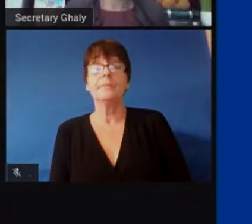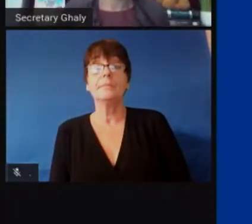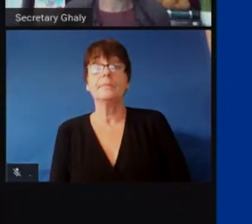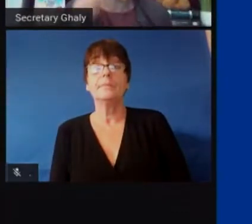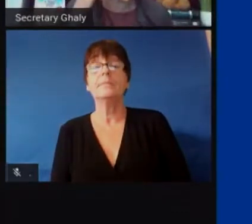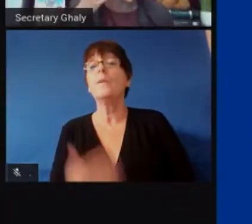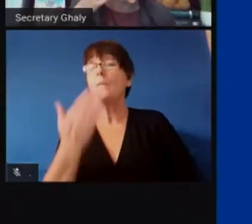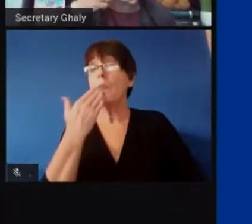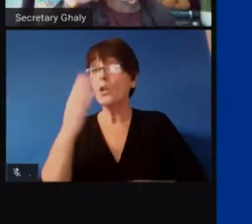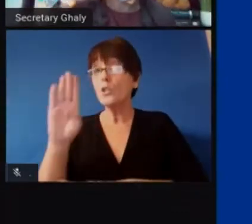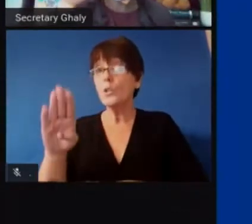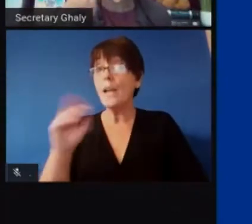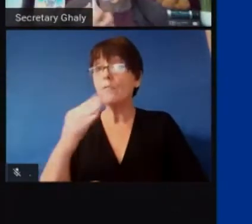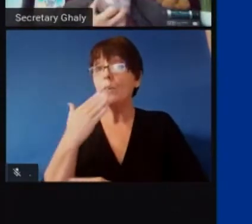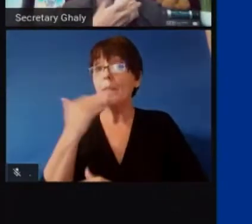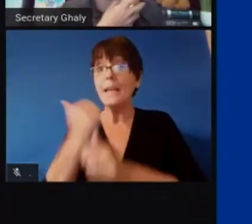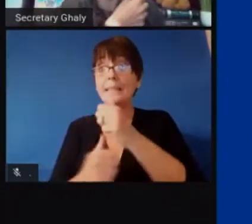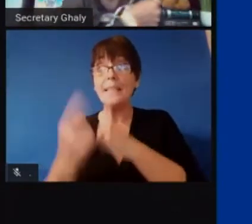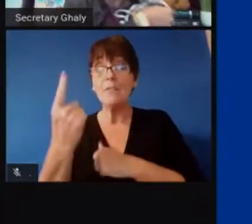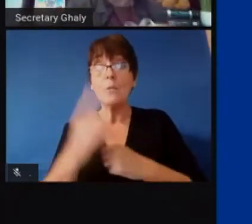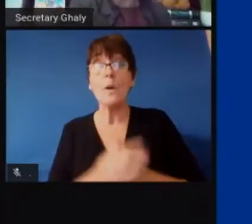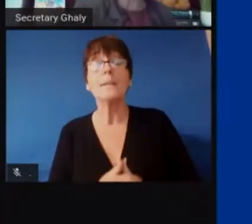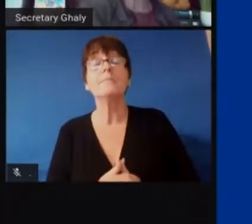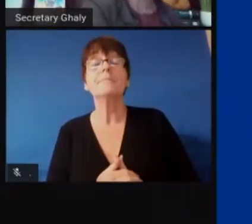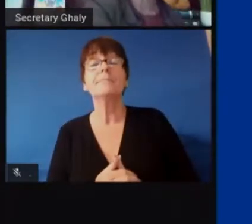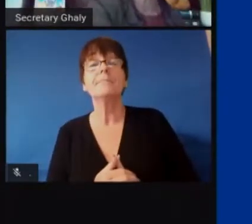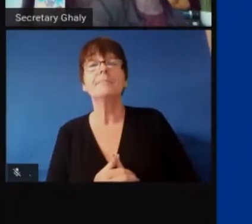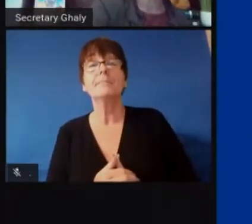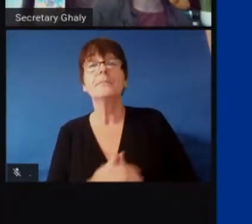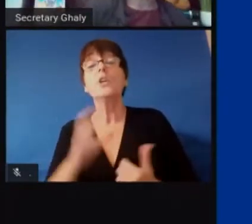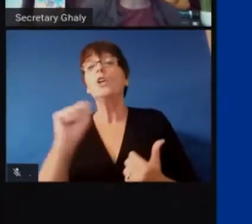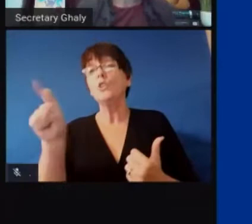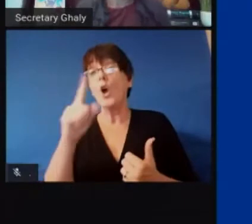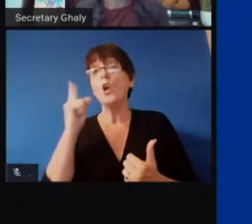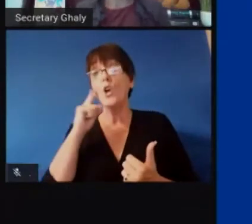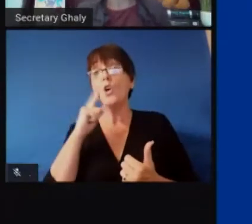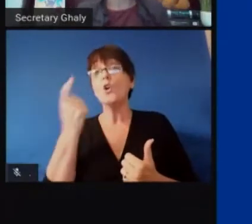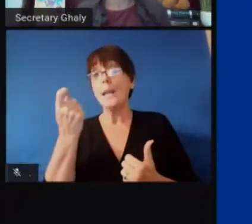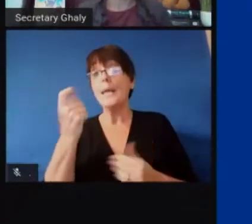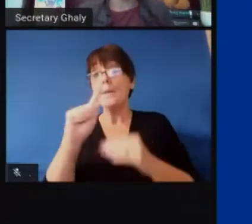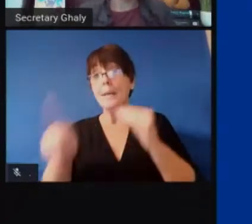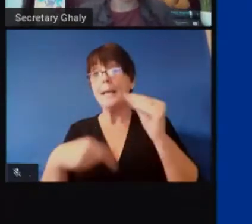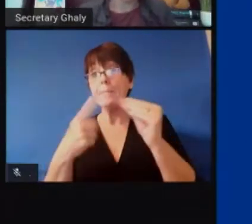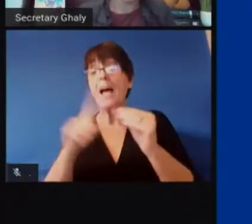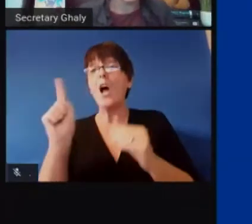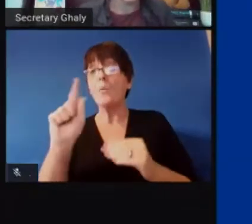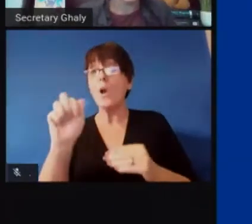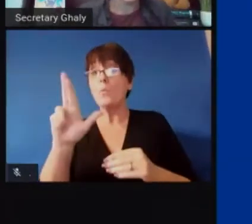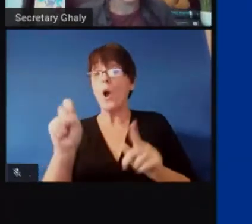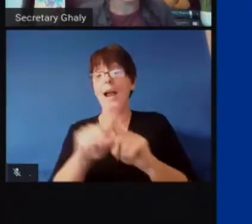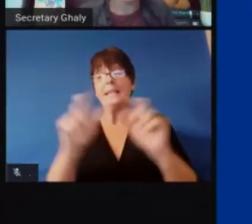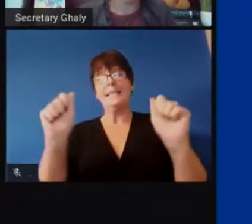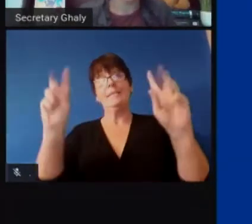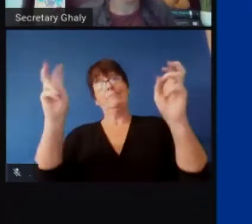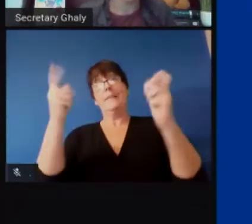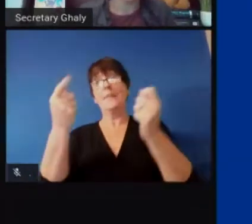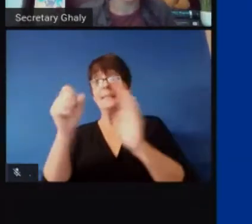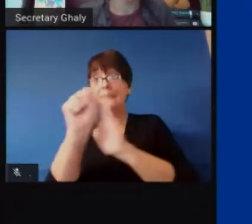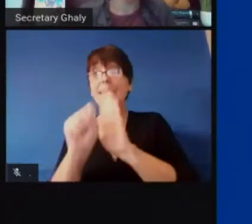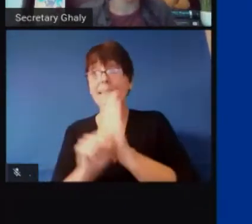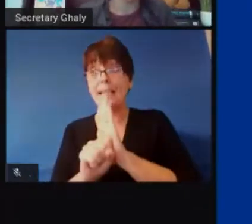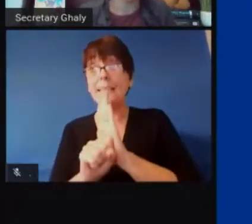Good afternoon. Thank you, everyone. So you've heard a little bit about where we are as a state,